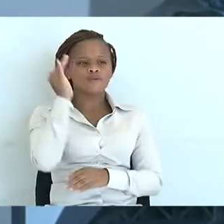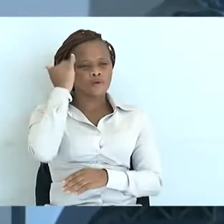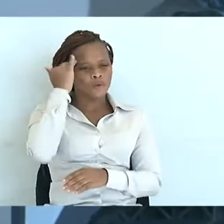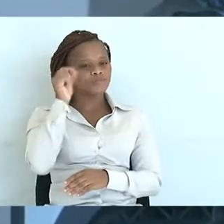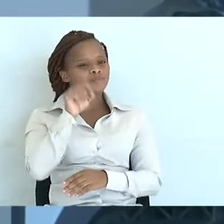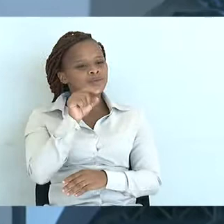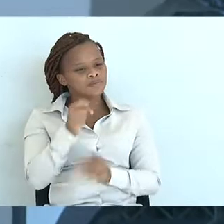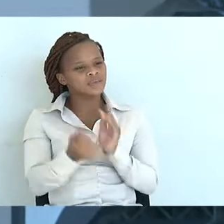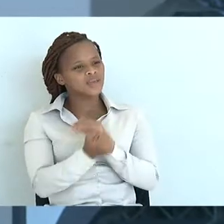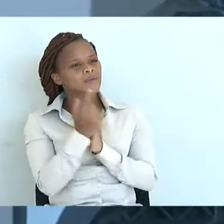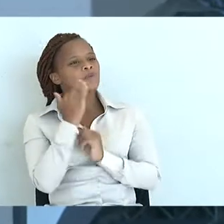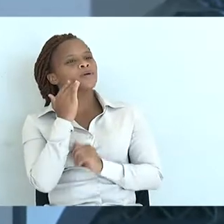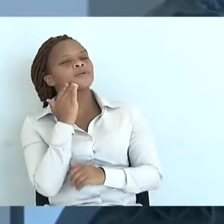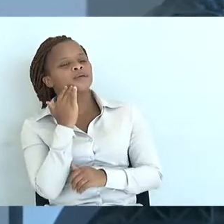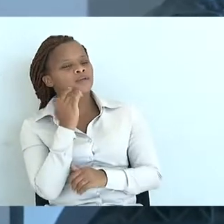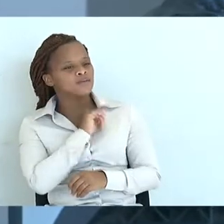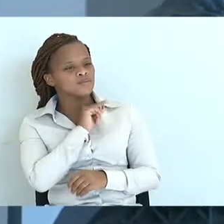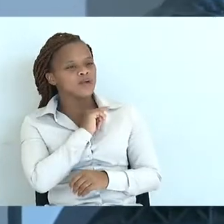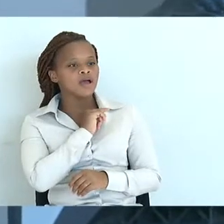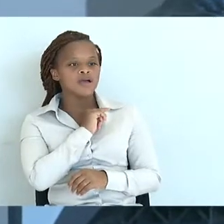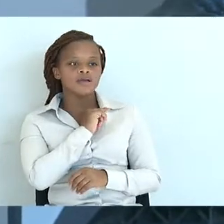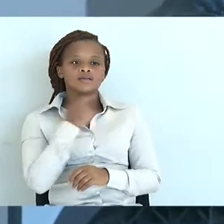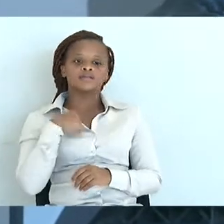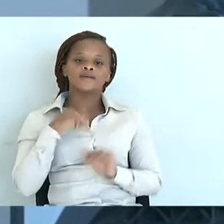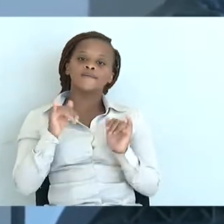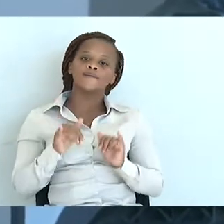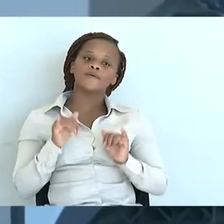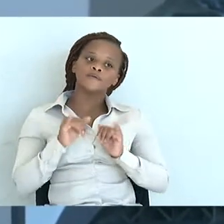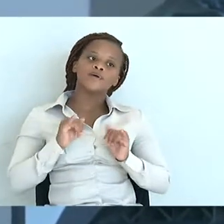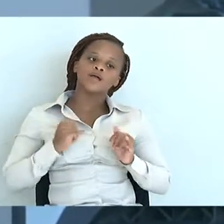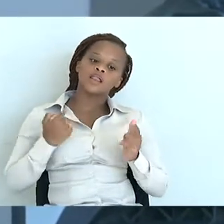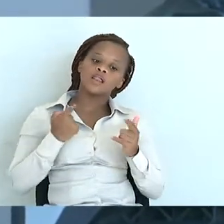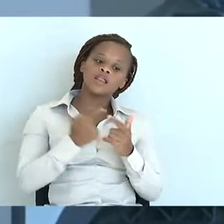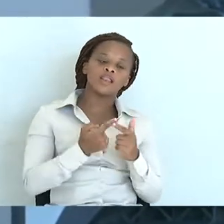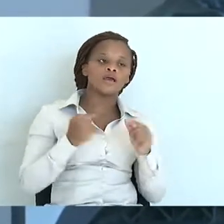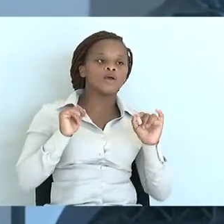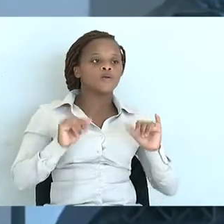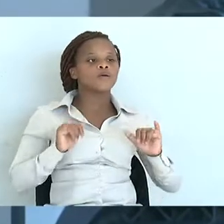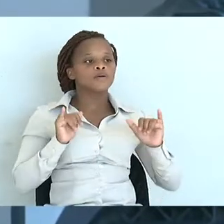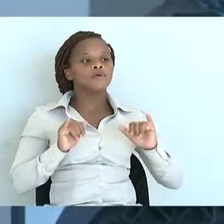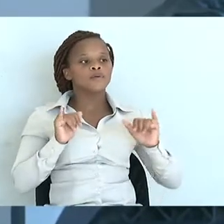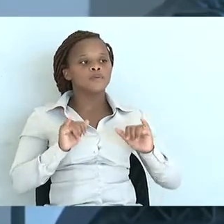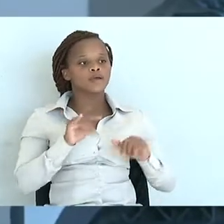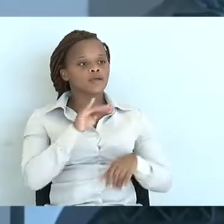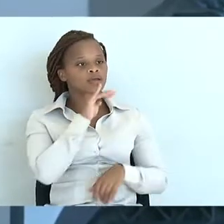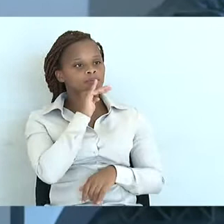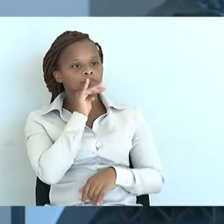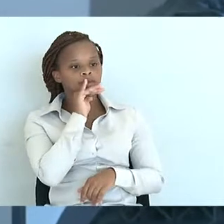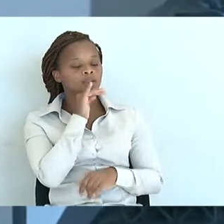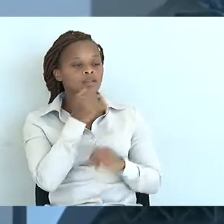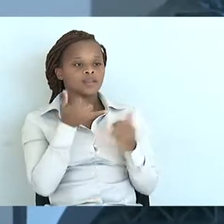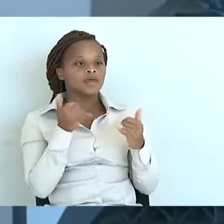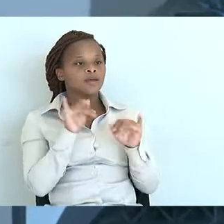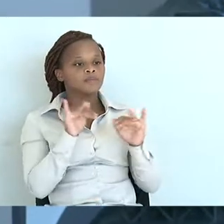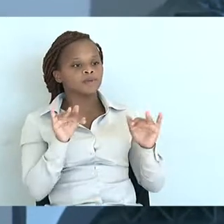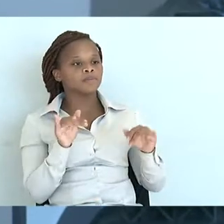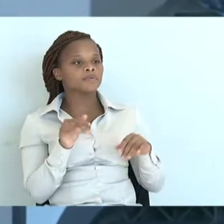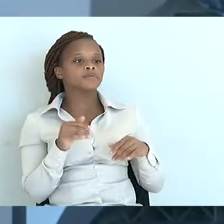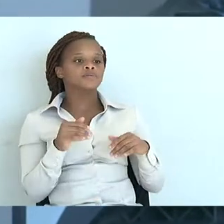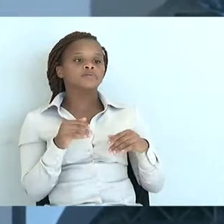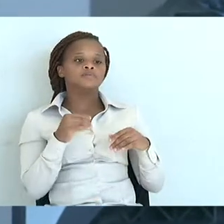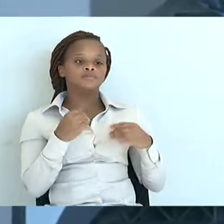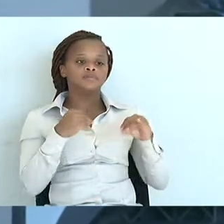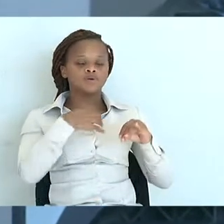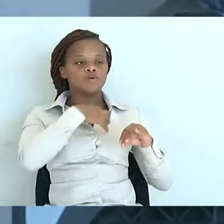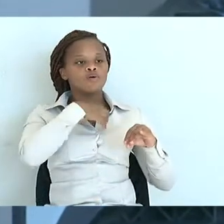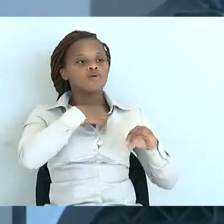lokho because it's been a long time coming. It's almost next to impossible for startups to